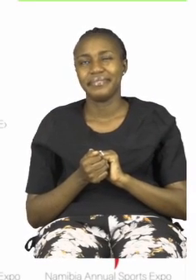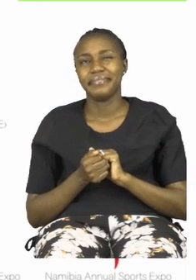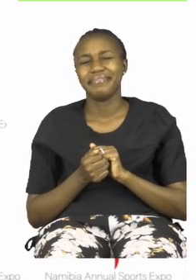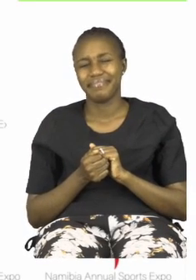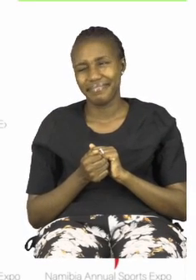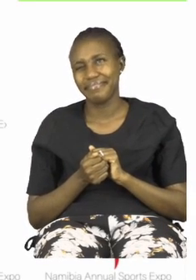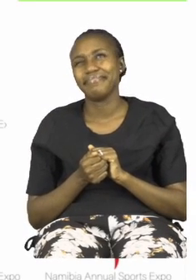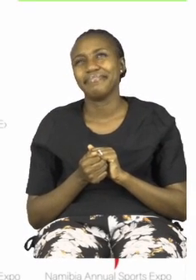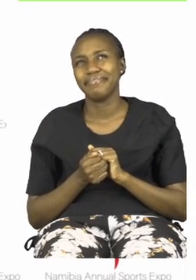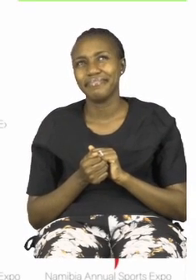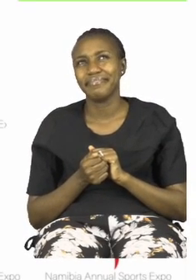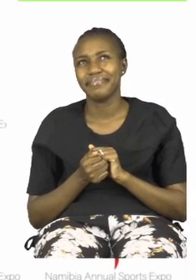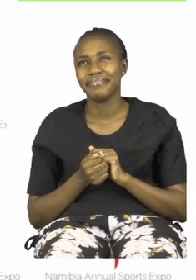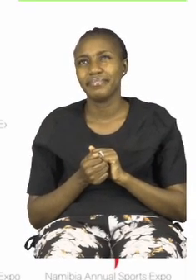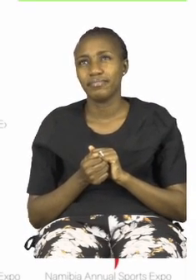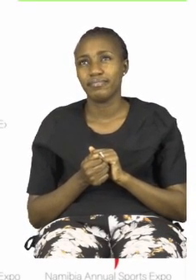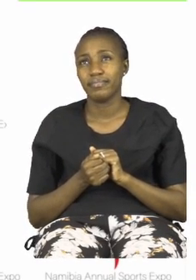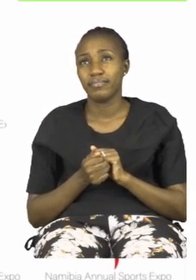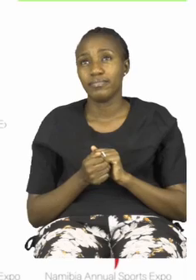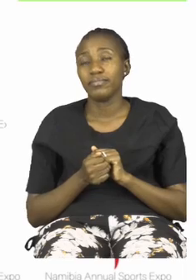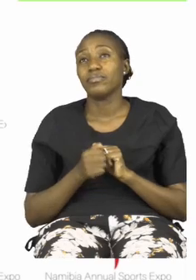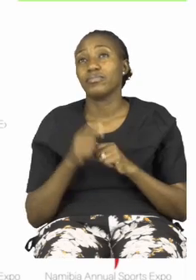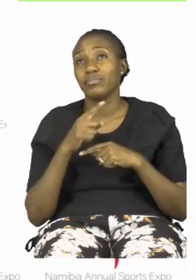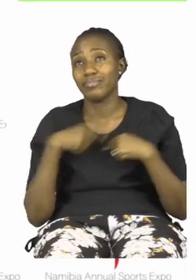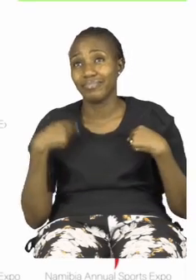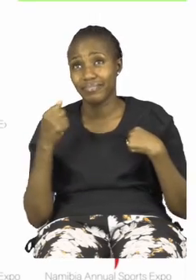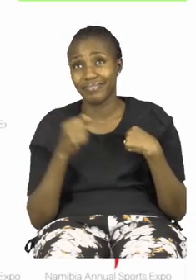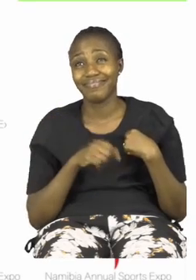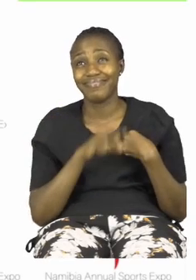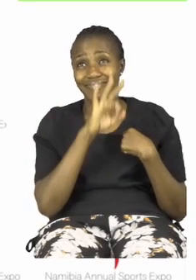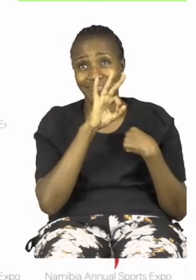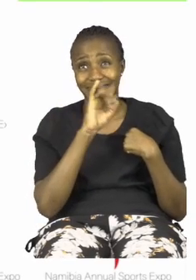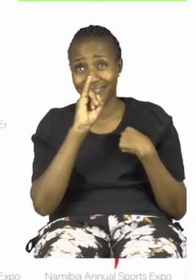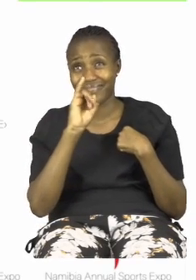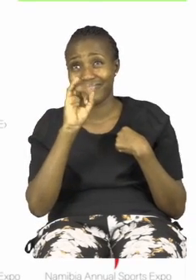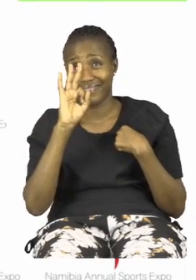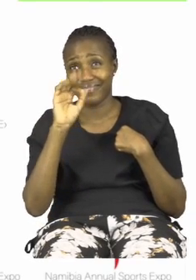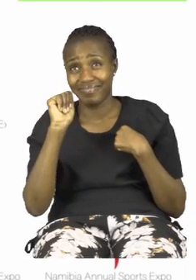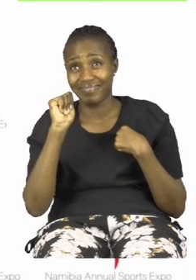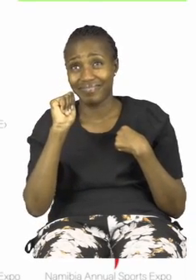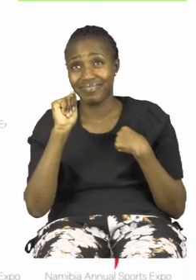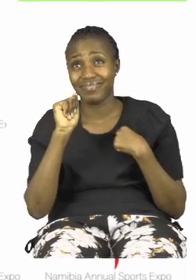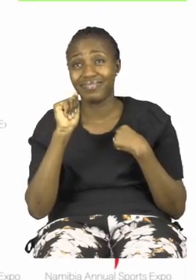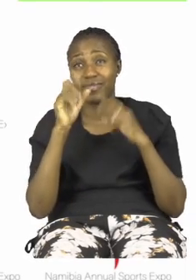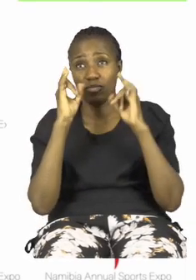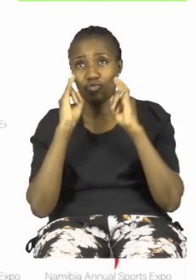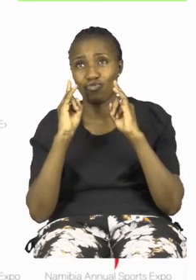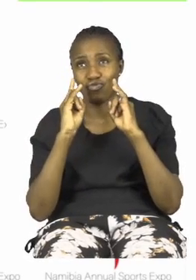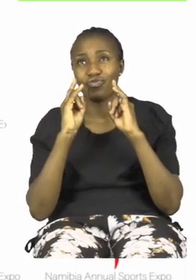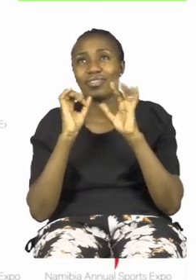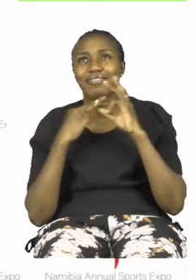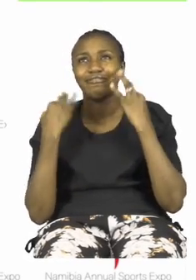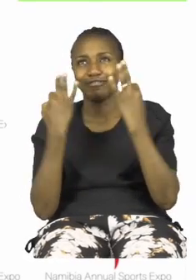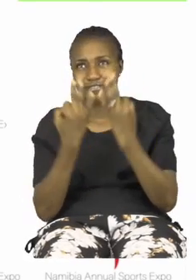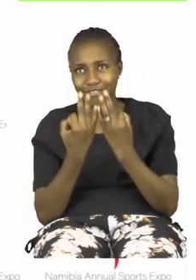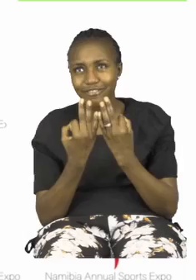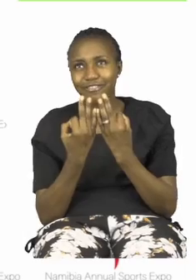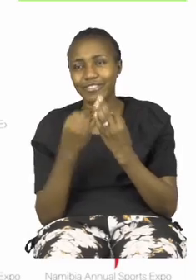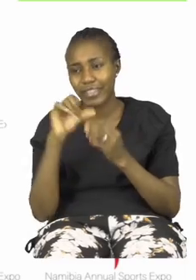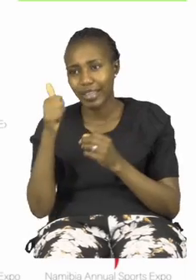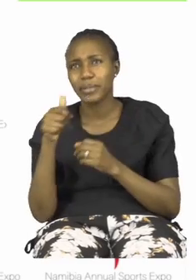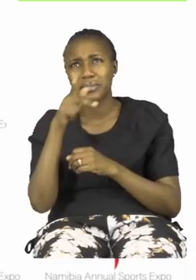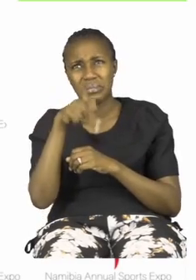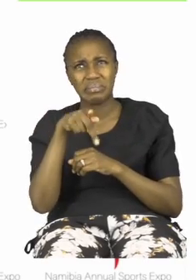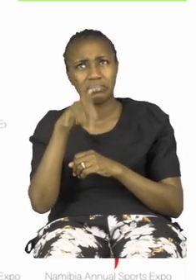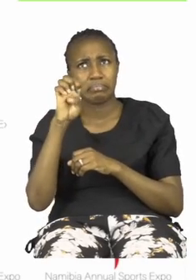look, the two big games is FIFA and PES. Now, for some years they pick FIFA, some years they pick PES. So it would be